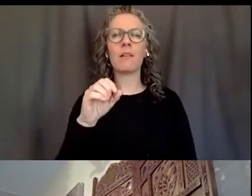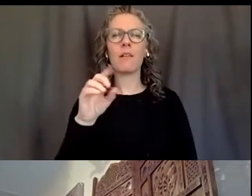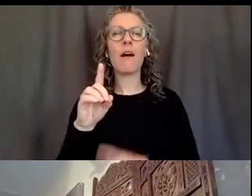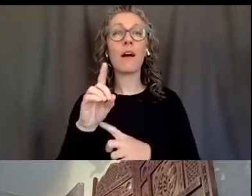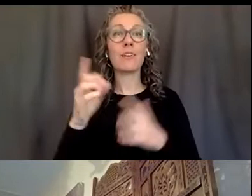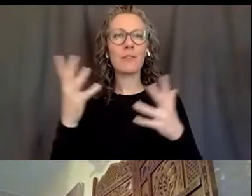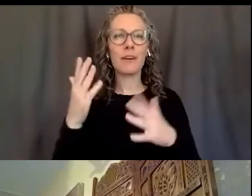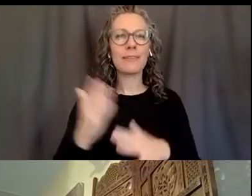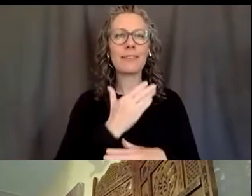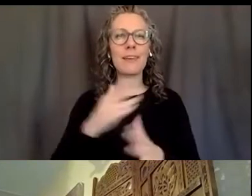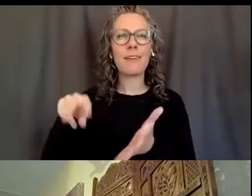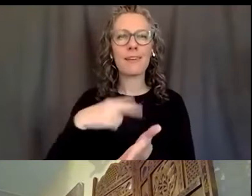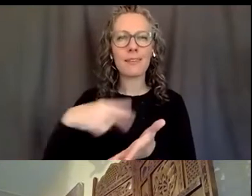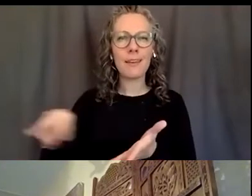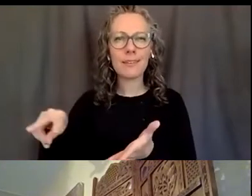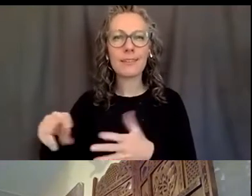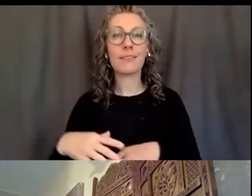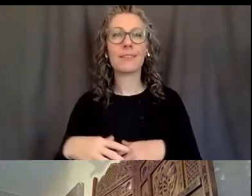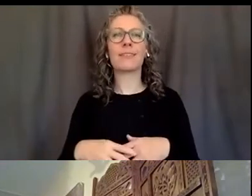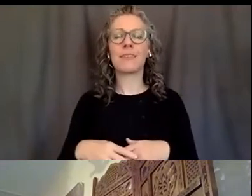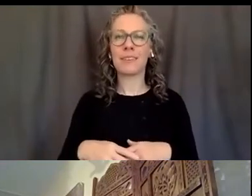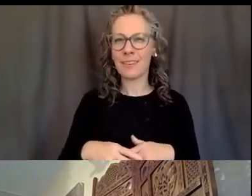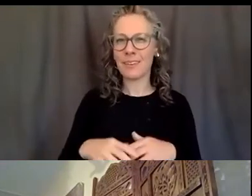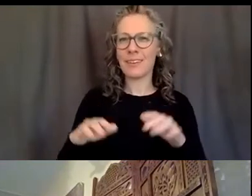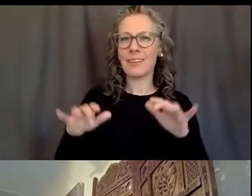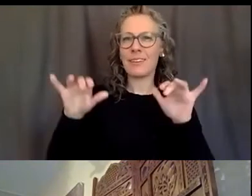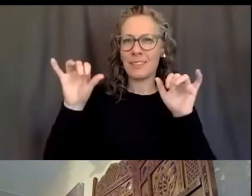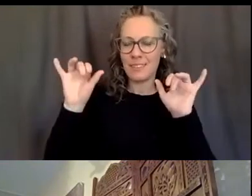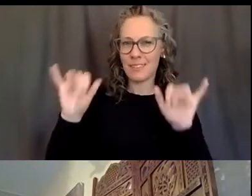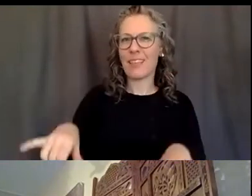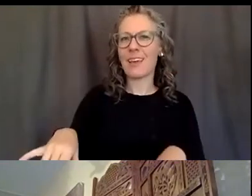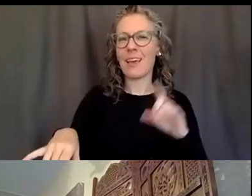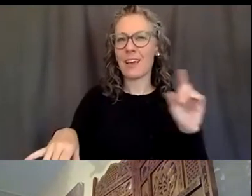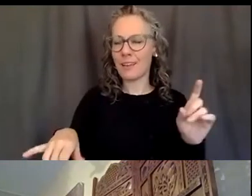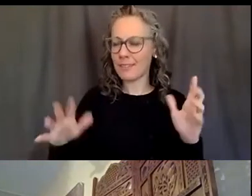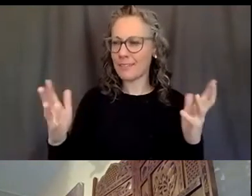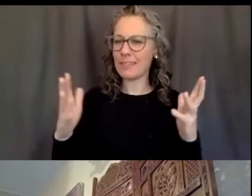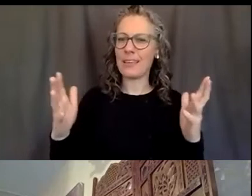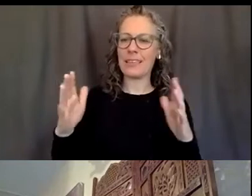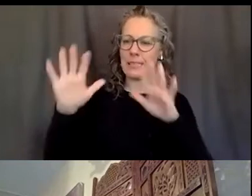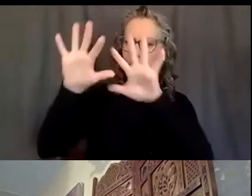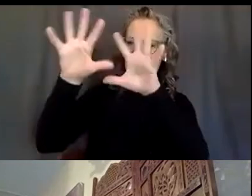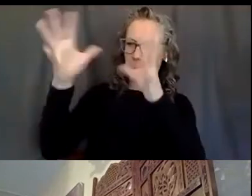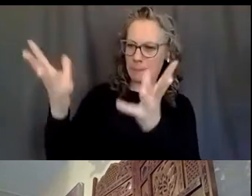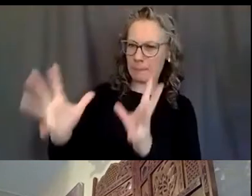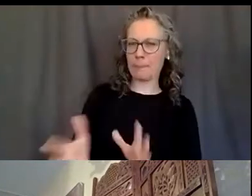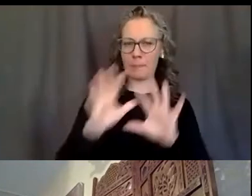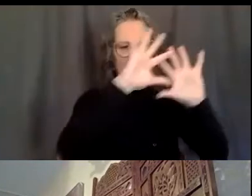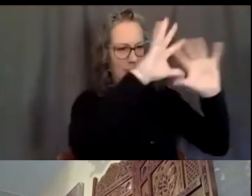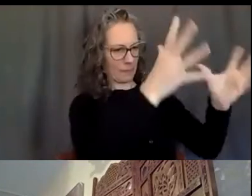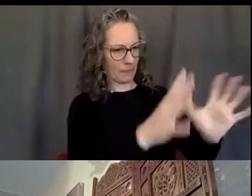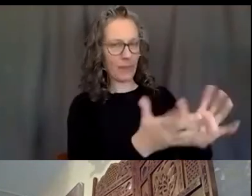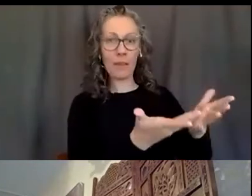dancing." And so this is where I'm coming from when I'm saying this entity may very well have their